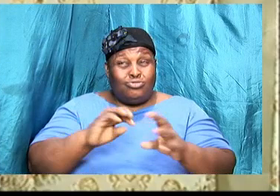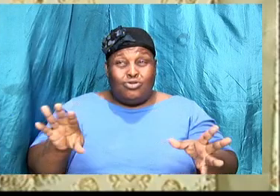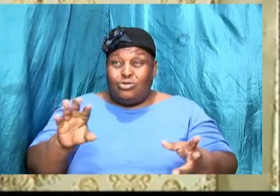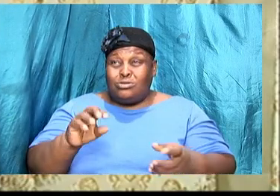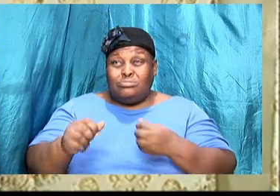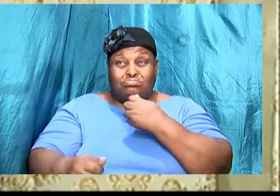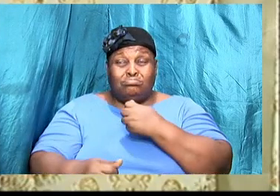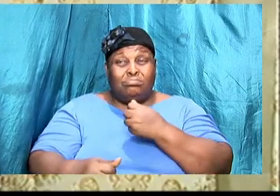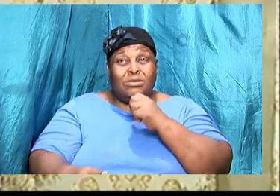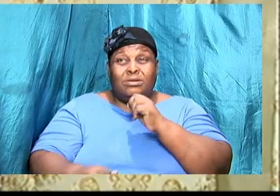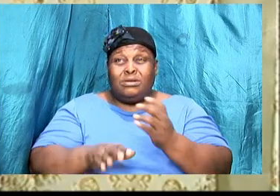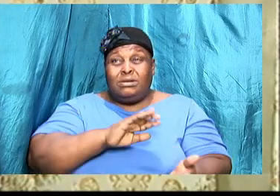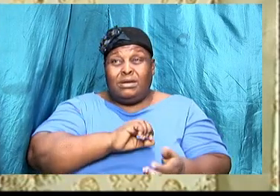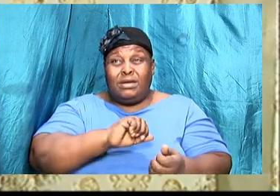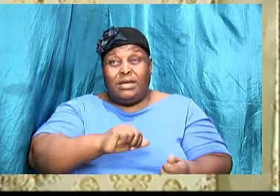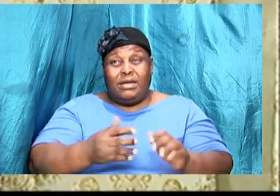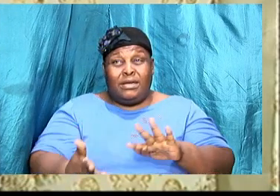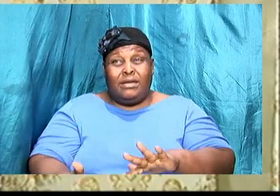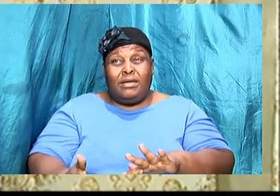repentance